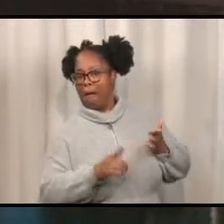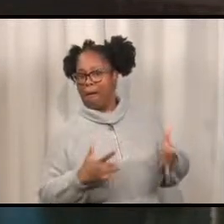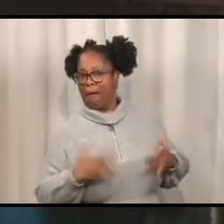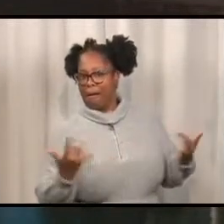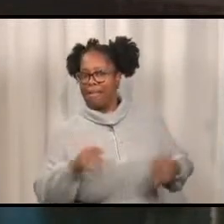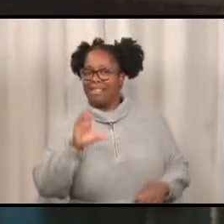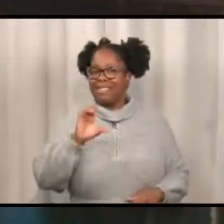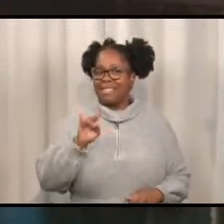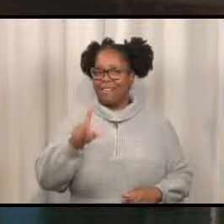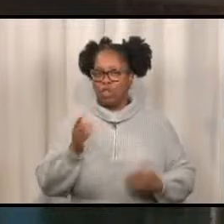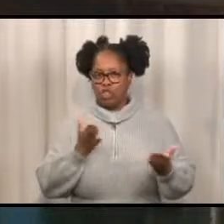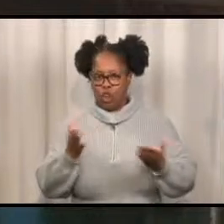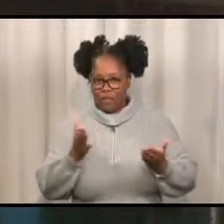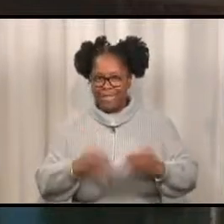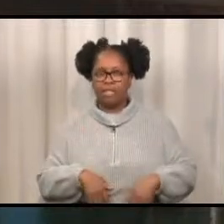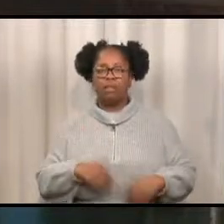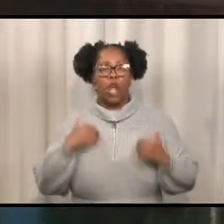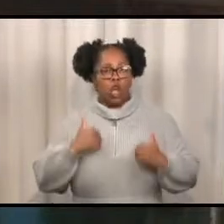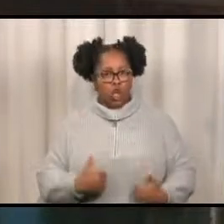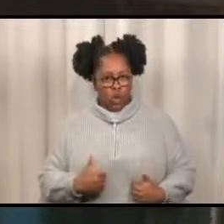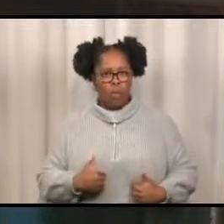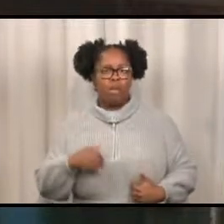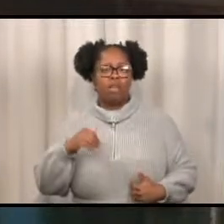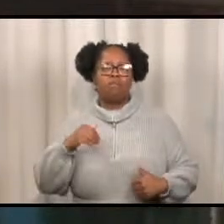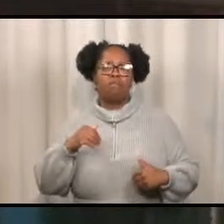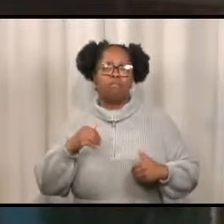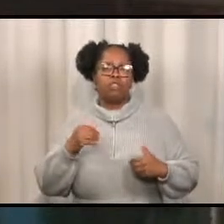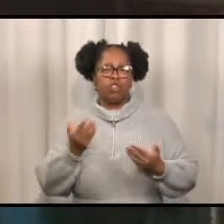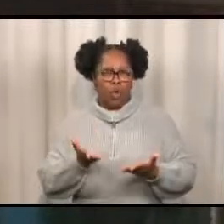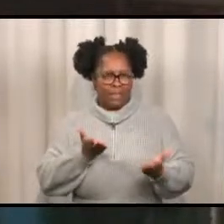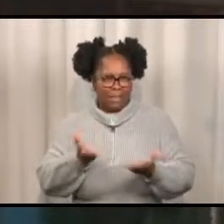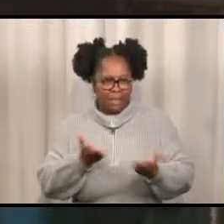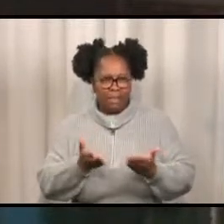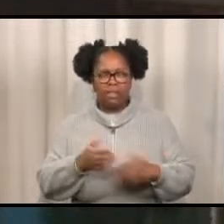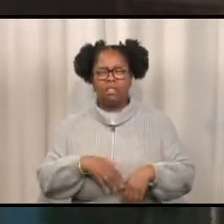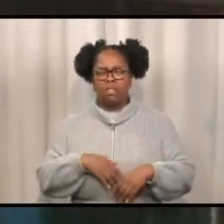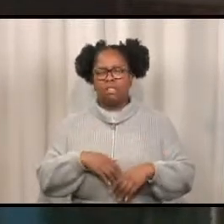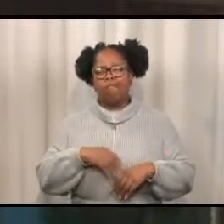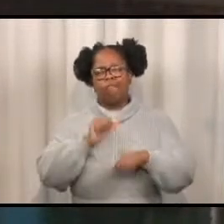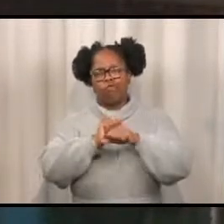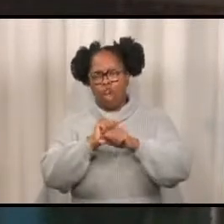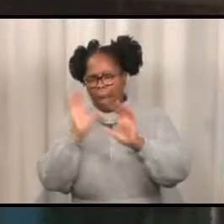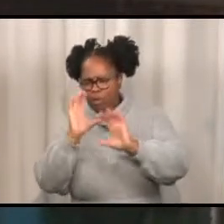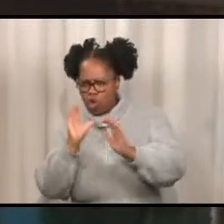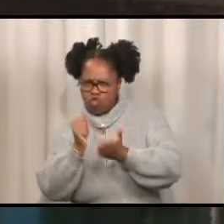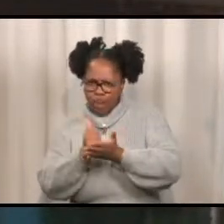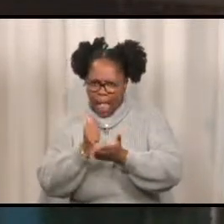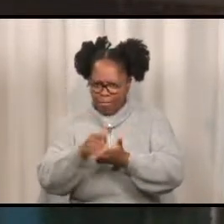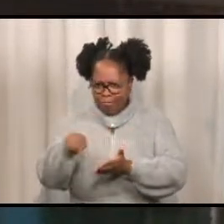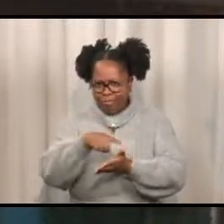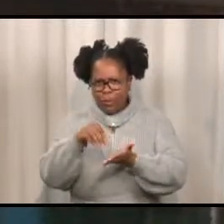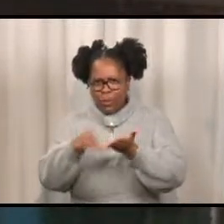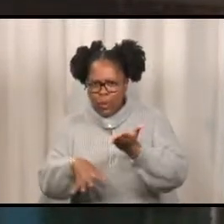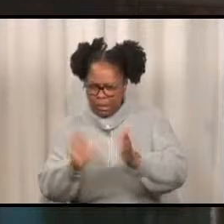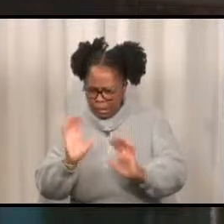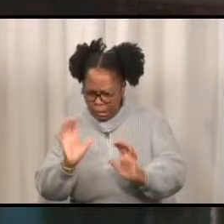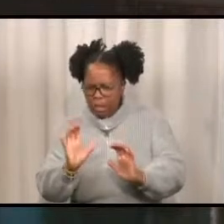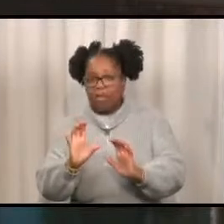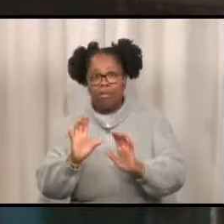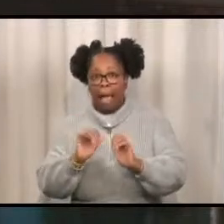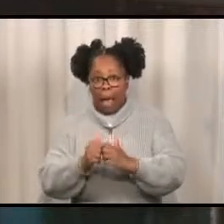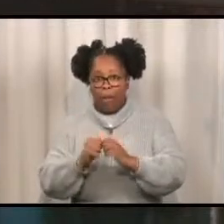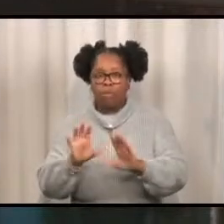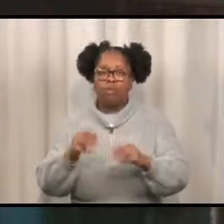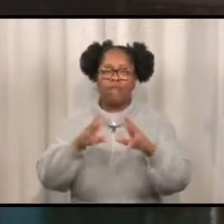human resources onboarding as well, but front-loading those job search activities with workshops,